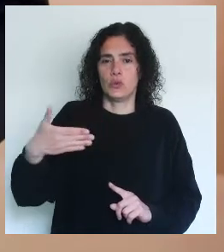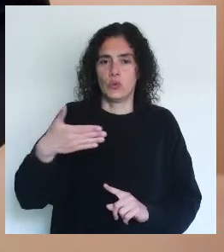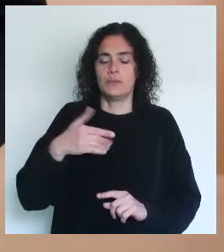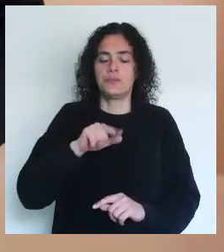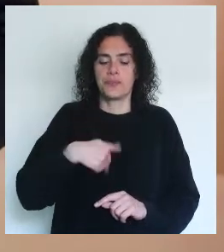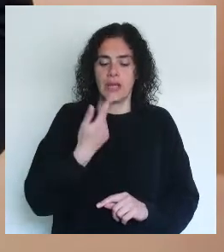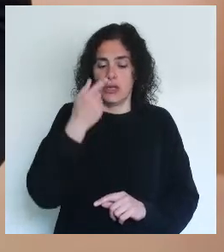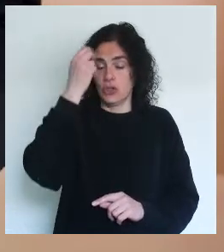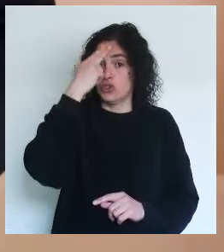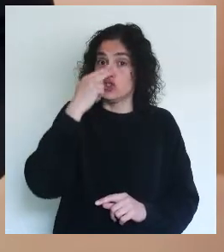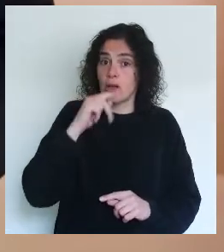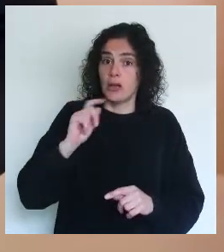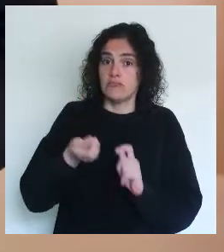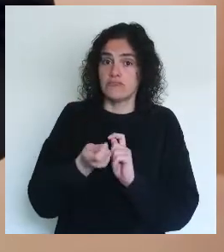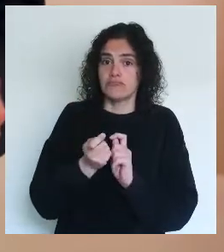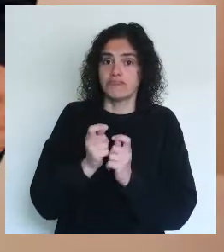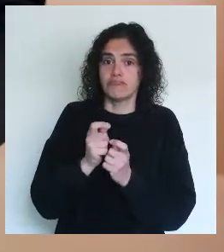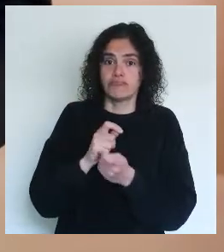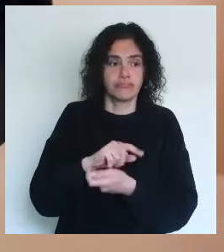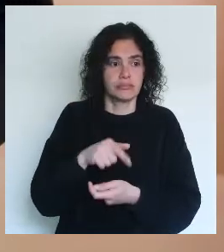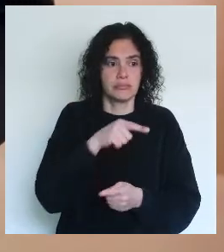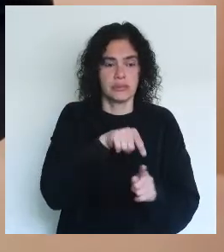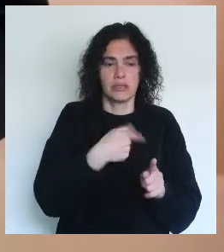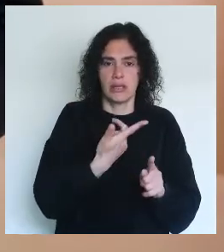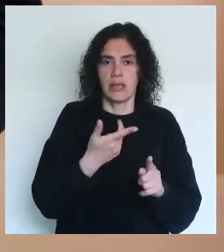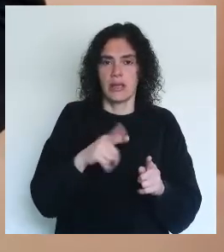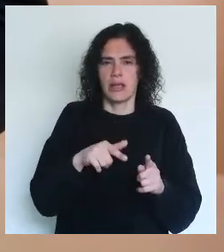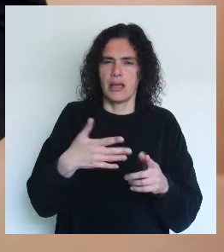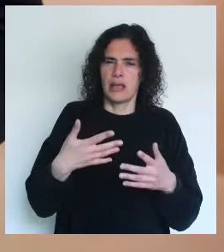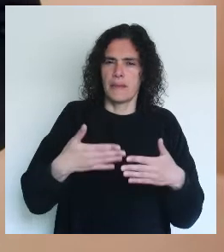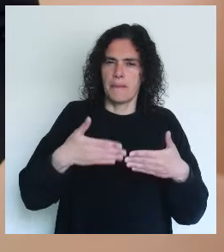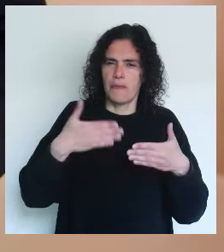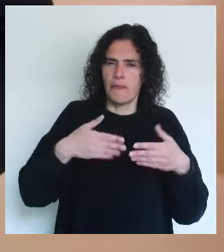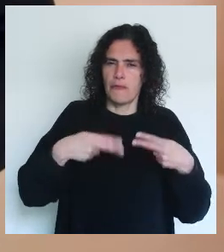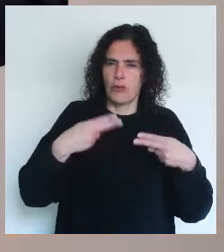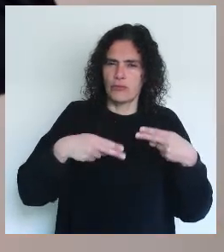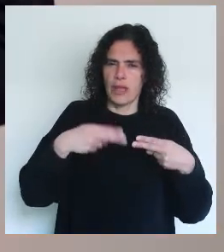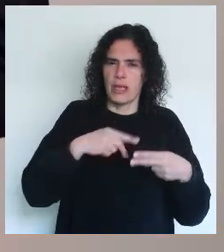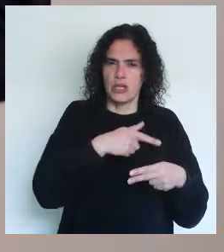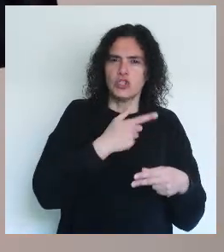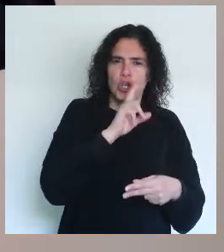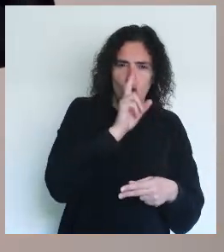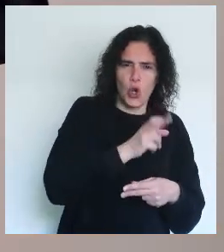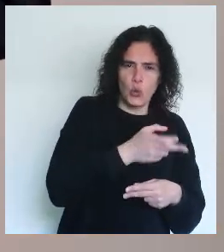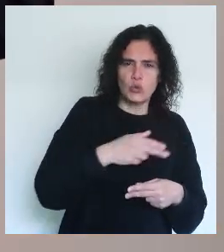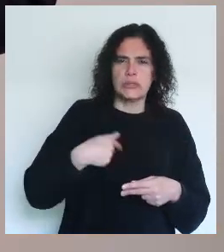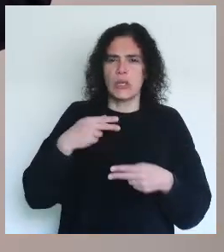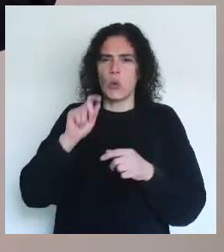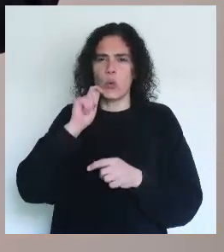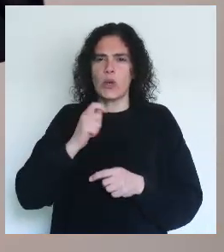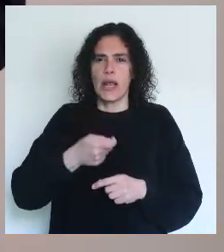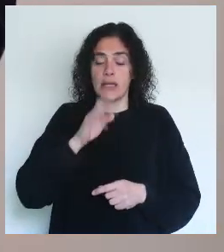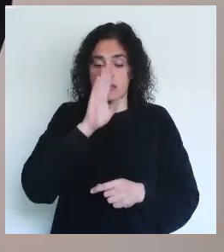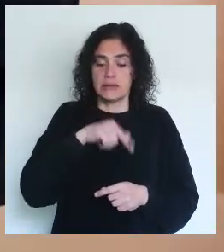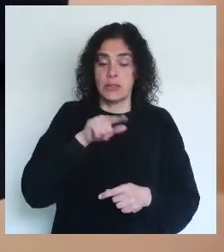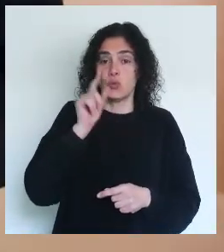2022. History is changing at the border between Ukraine and Russia. So if Anne Kawara would be still